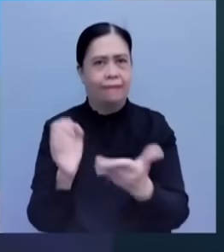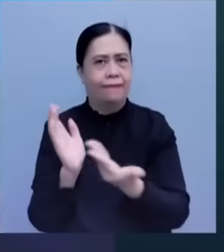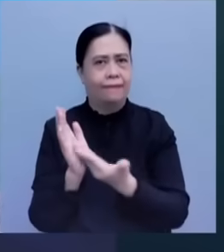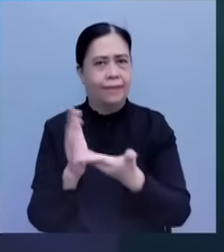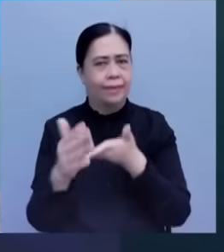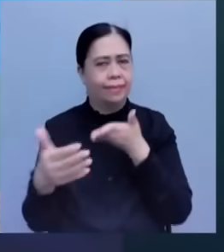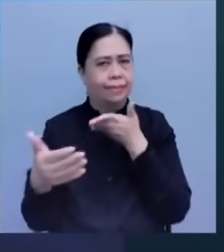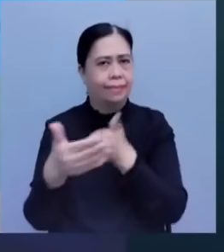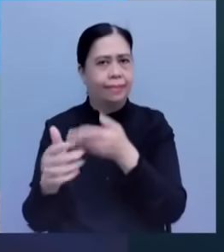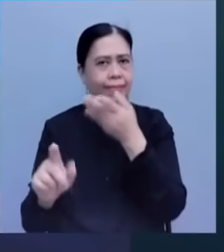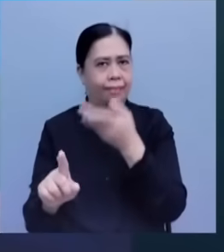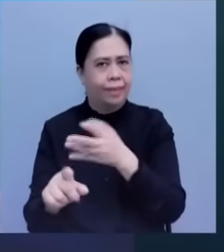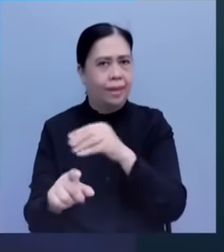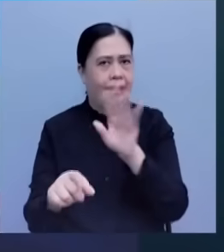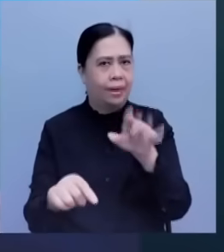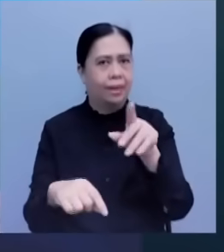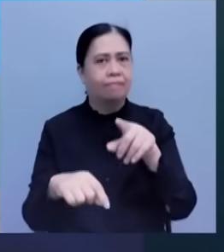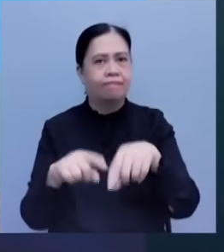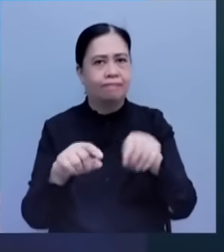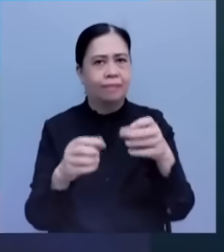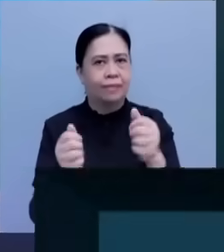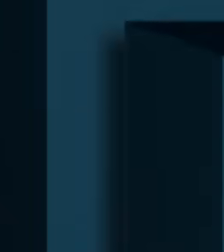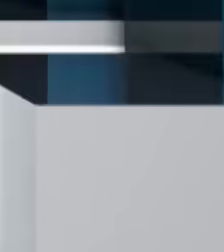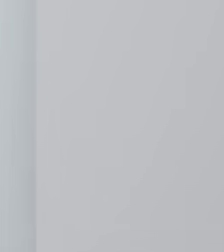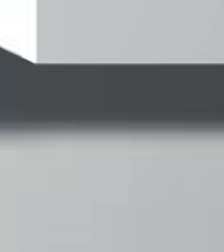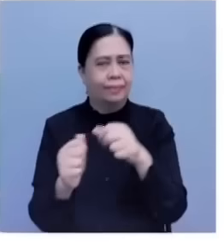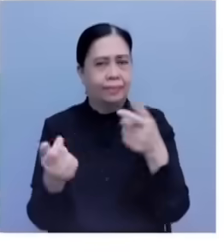her and her accomplices.